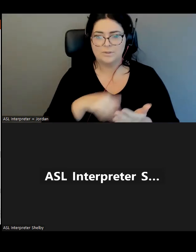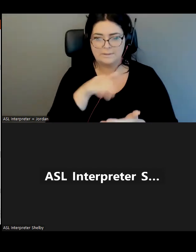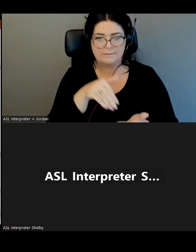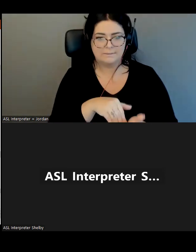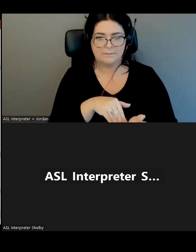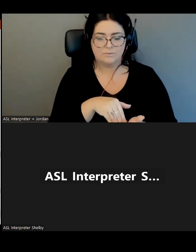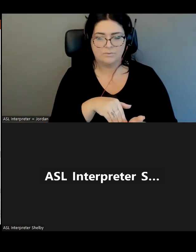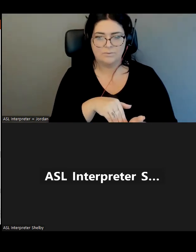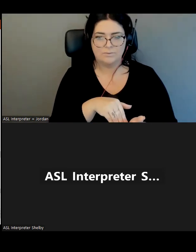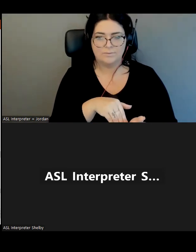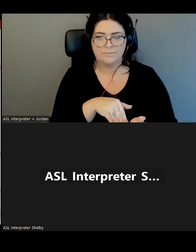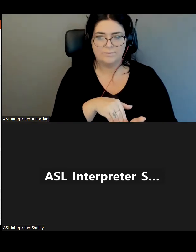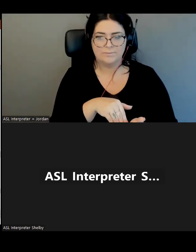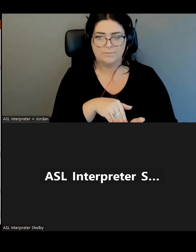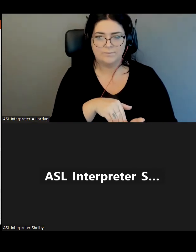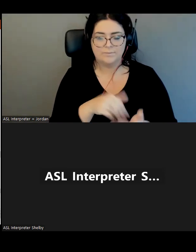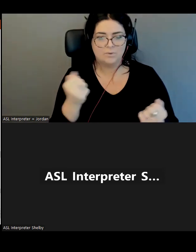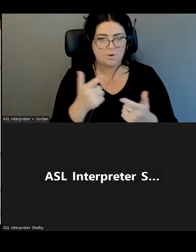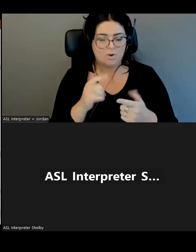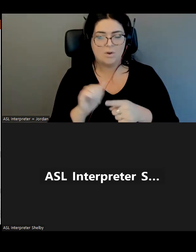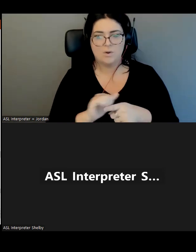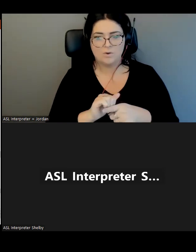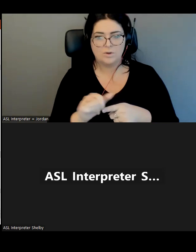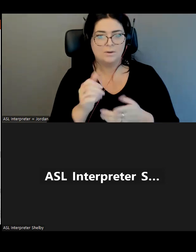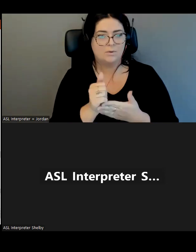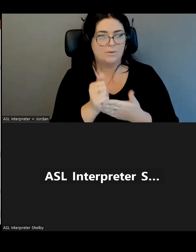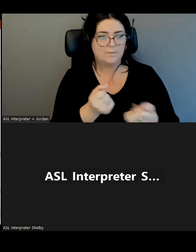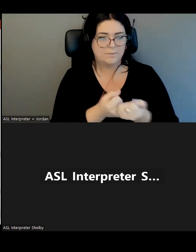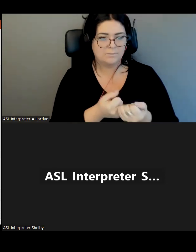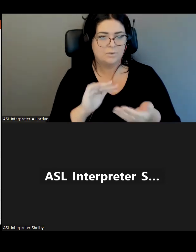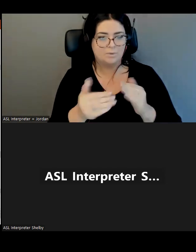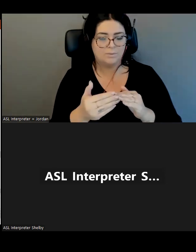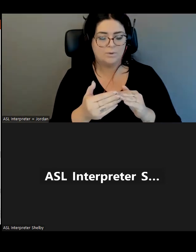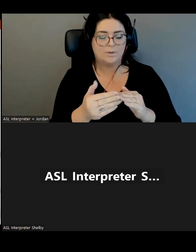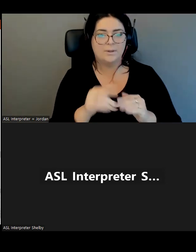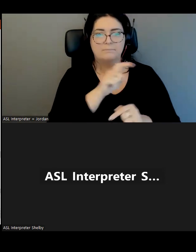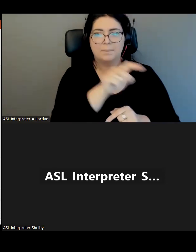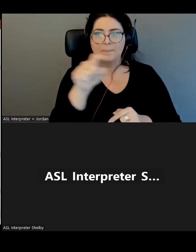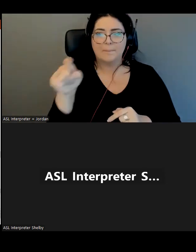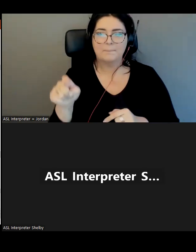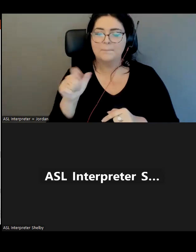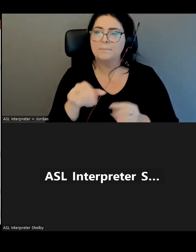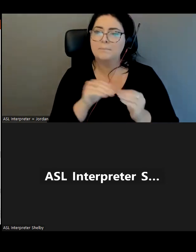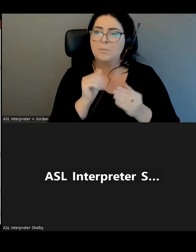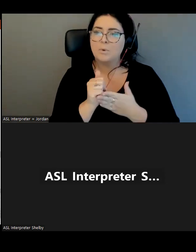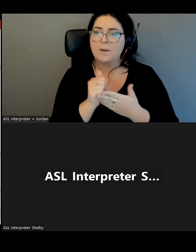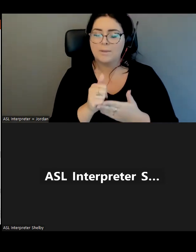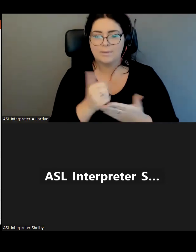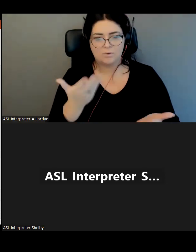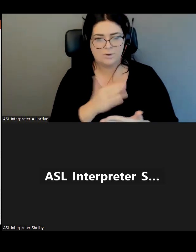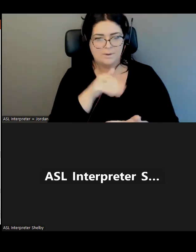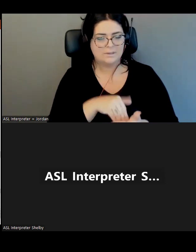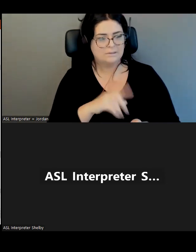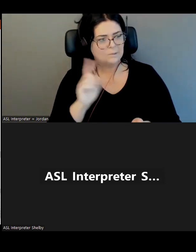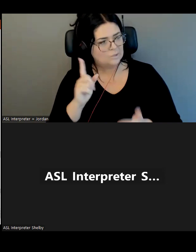Services are all now gaining training to help support community groups in the regions. So if you want a little bit of help and you're in Central, you're not sure